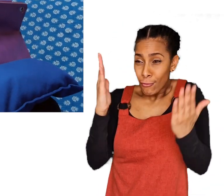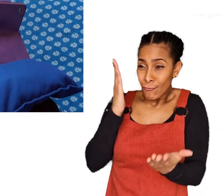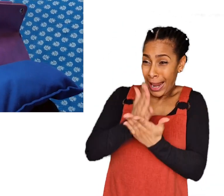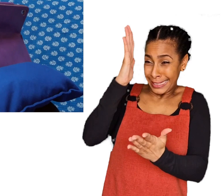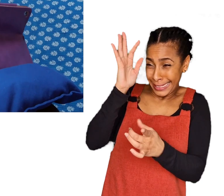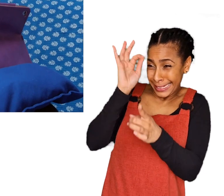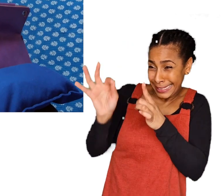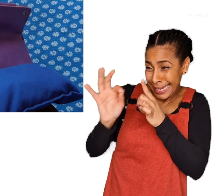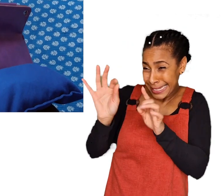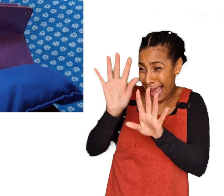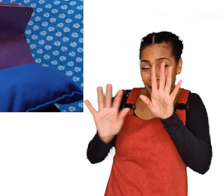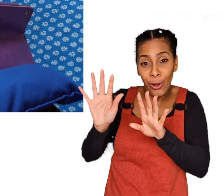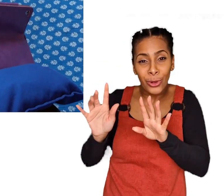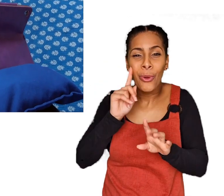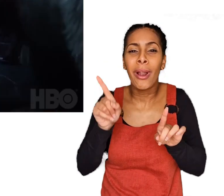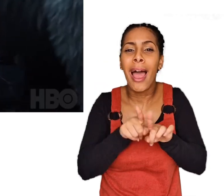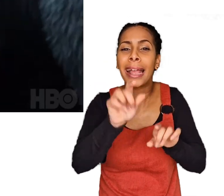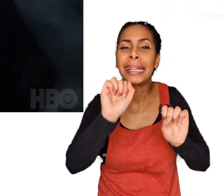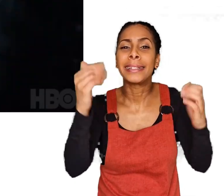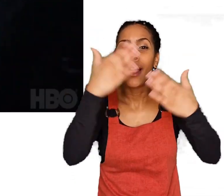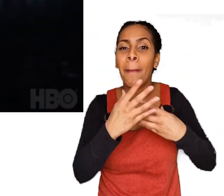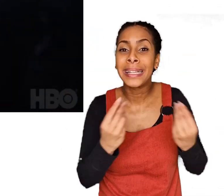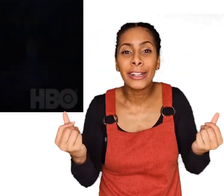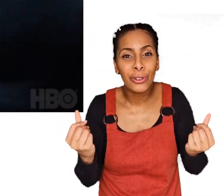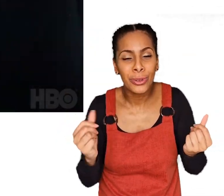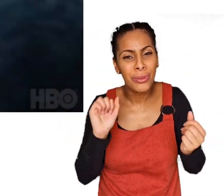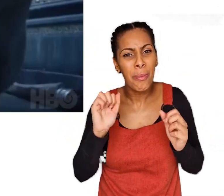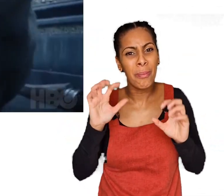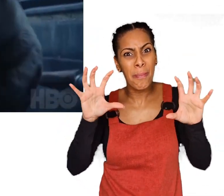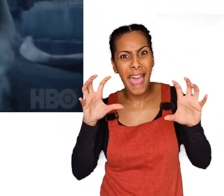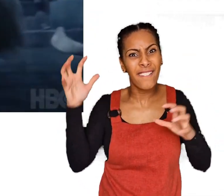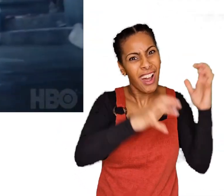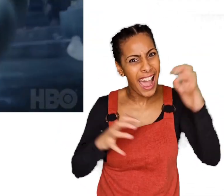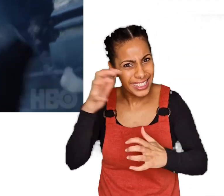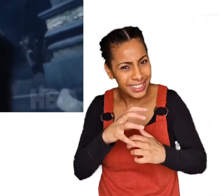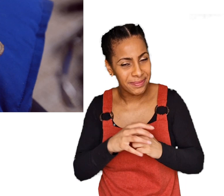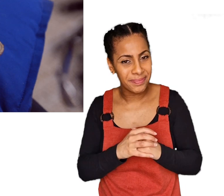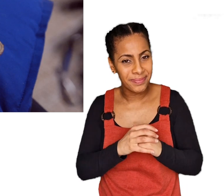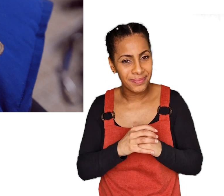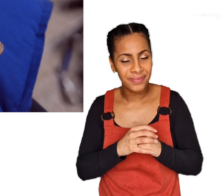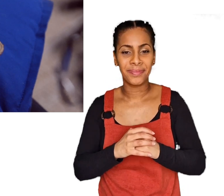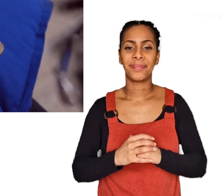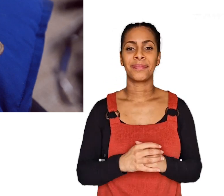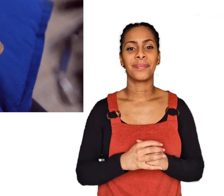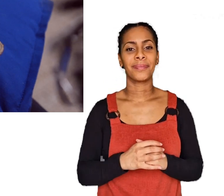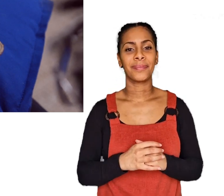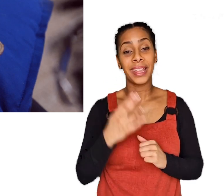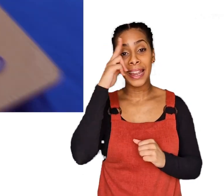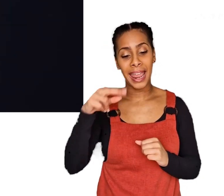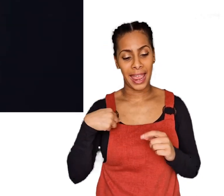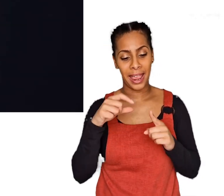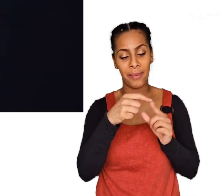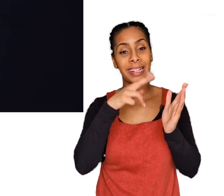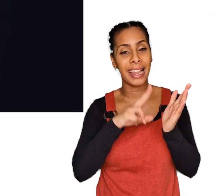insanely detailed ones where you have like the bear fight in his dark materials. Hi, my name's Dan. I work as a